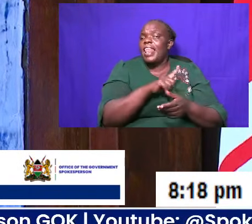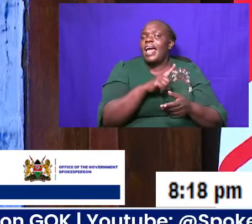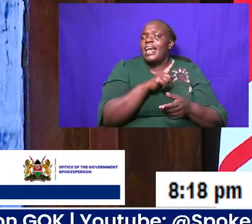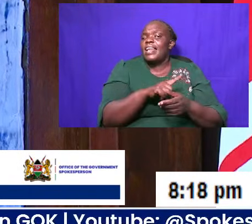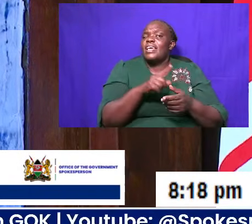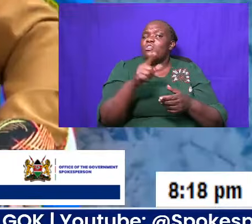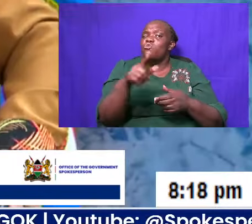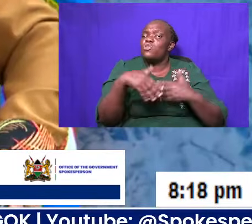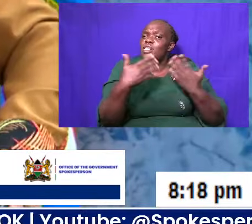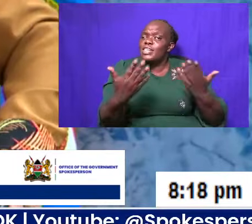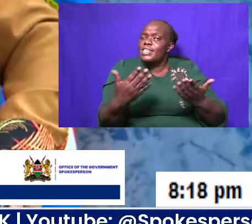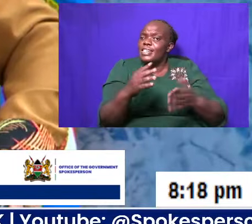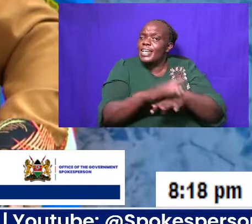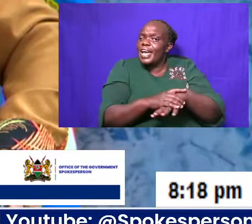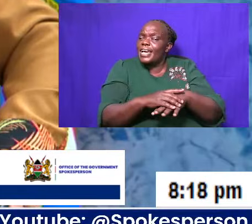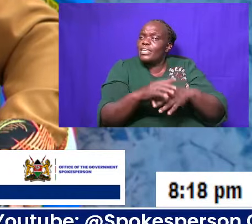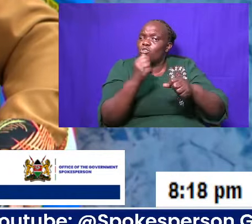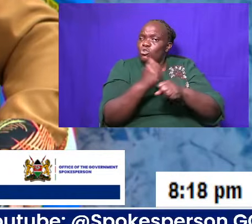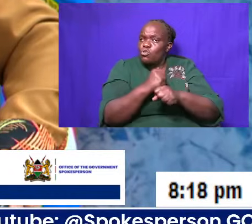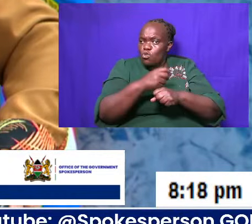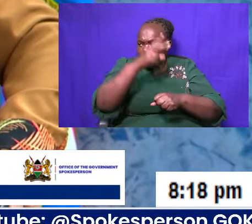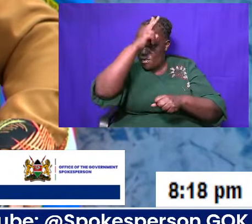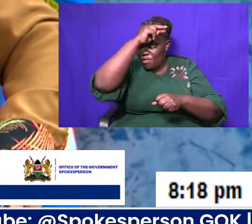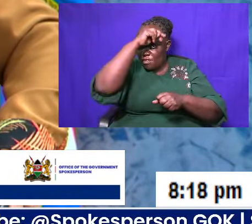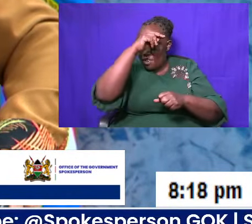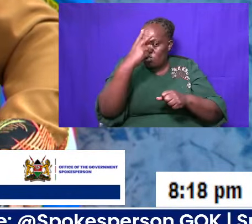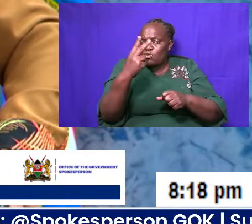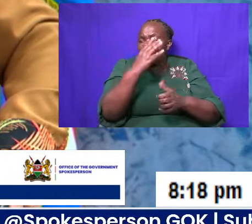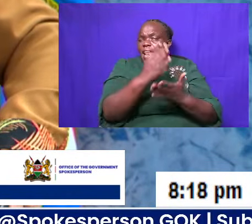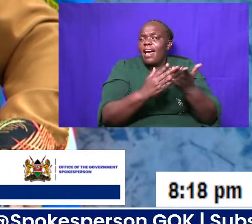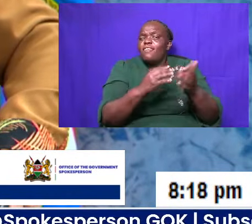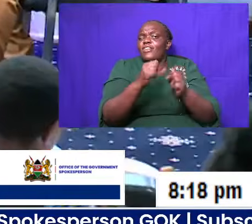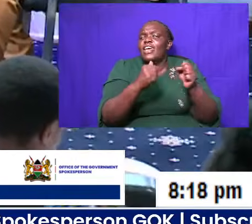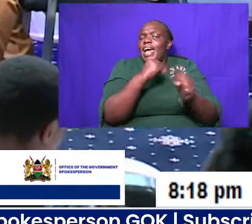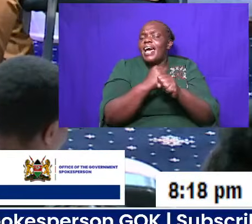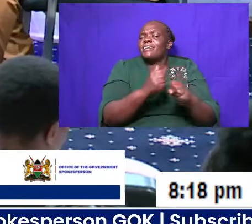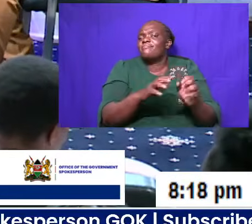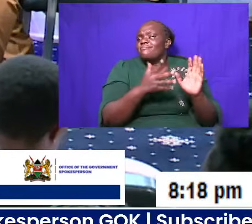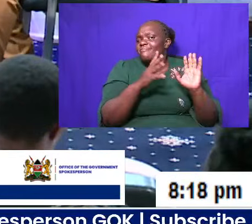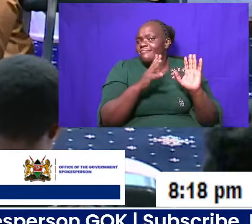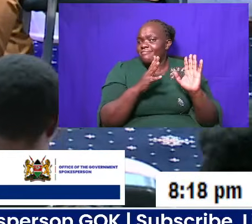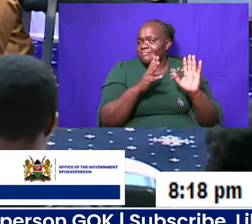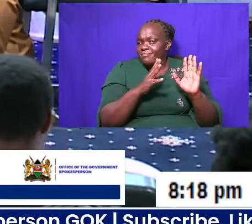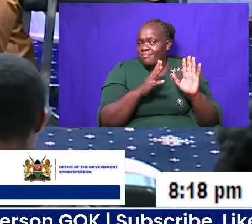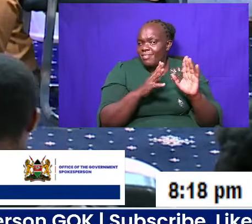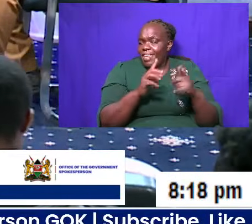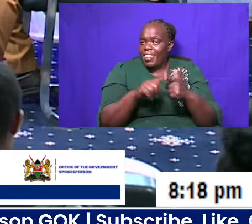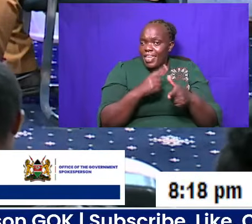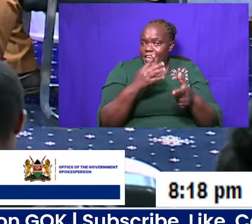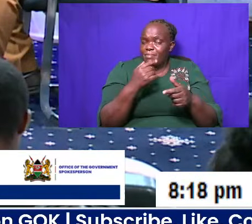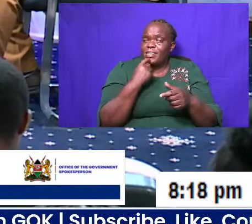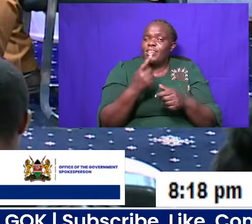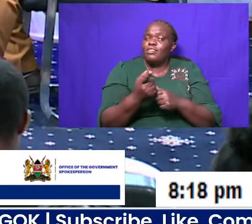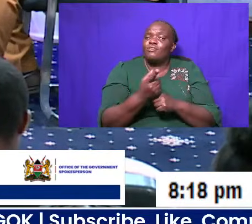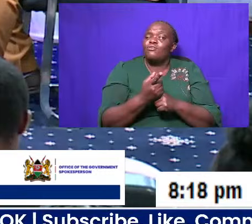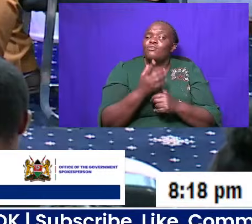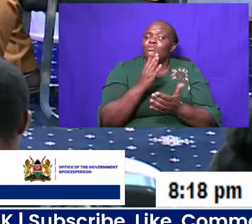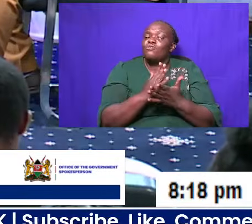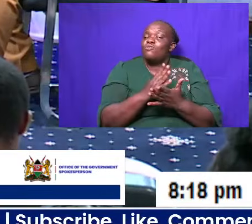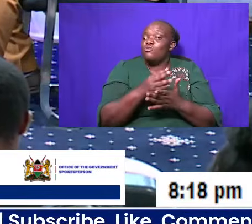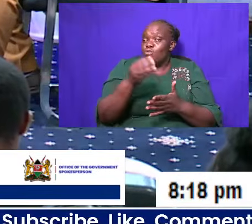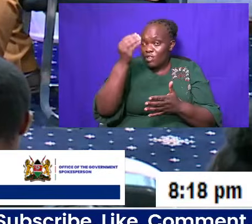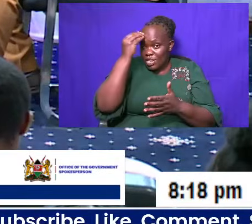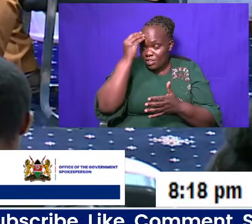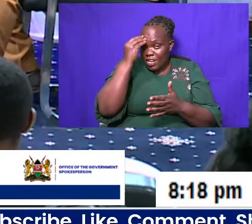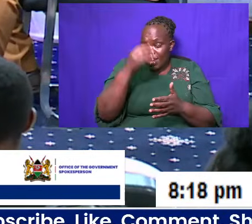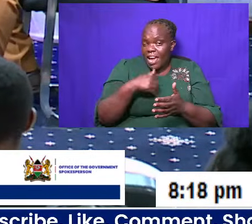did you take to do your PhD? 2.5 years. Wow, makofi hapo jamani. Watu wengine hata wanamaliza miaka 10. Where you are at Chopia? I